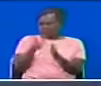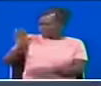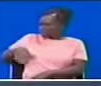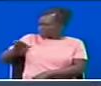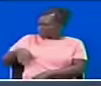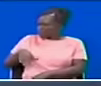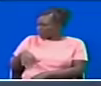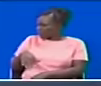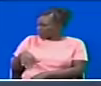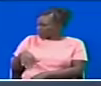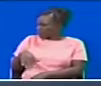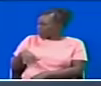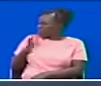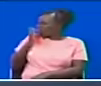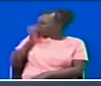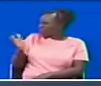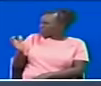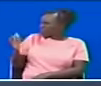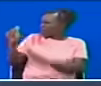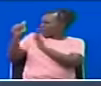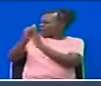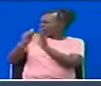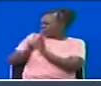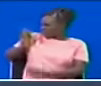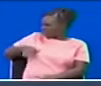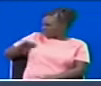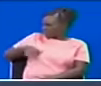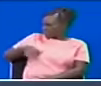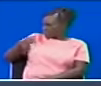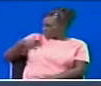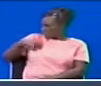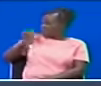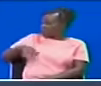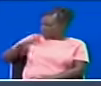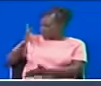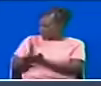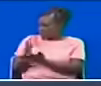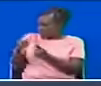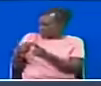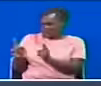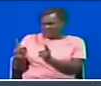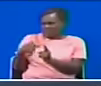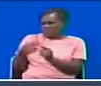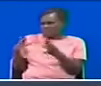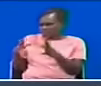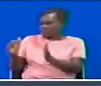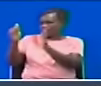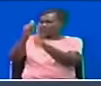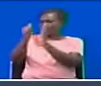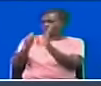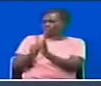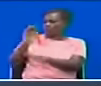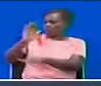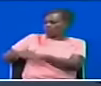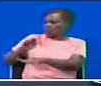people get put off by a uniquely women agenda? Should it not be, I'm a woman, but I will push for an agenda that is good